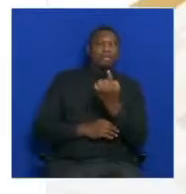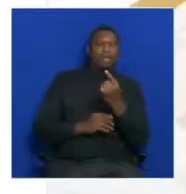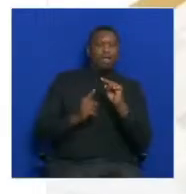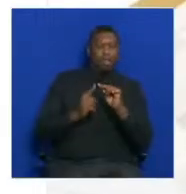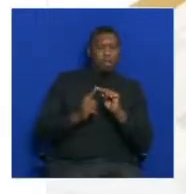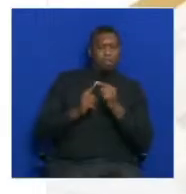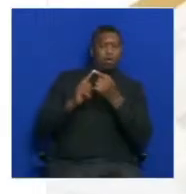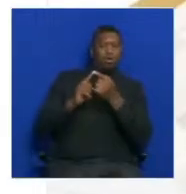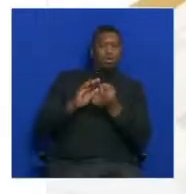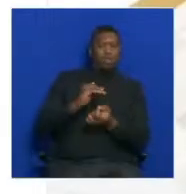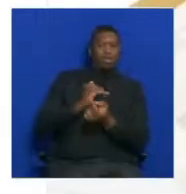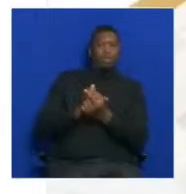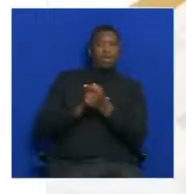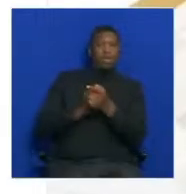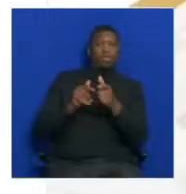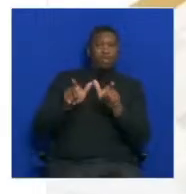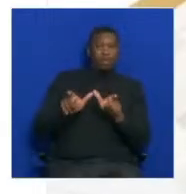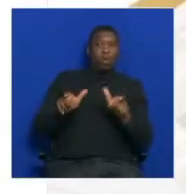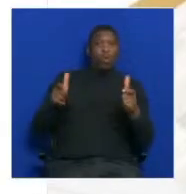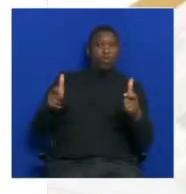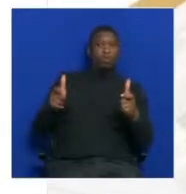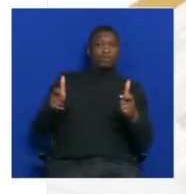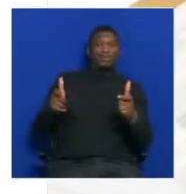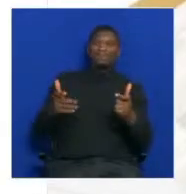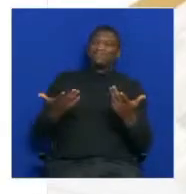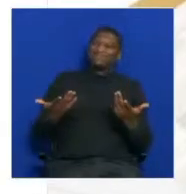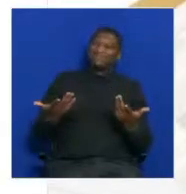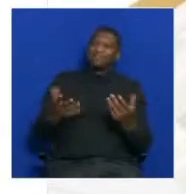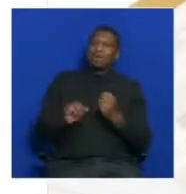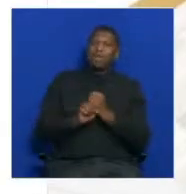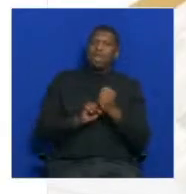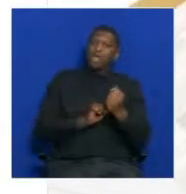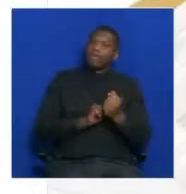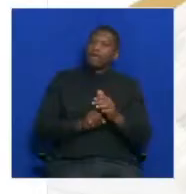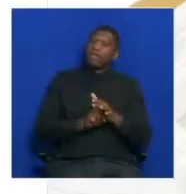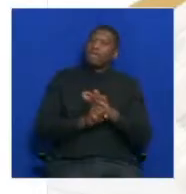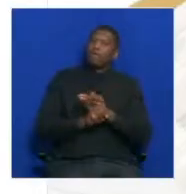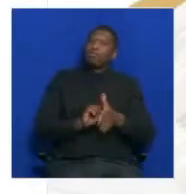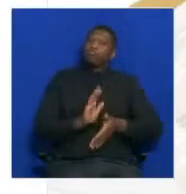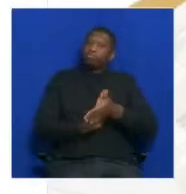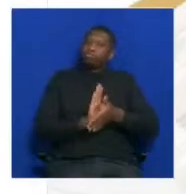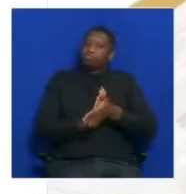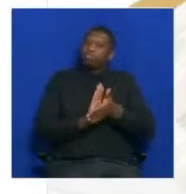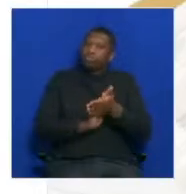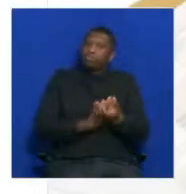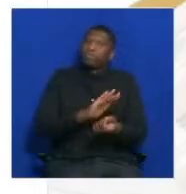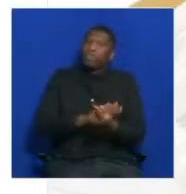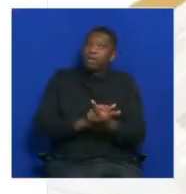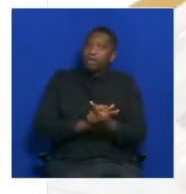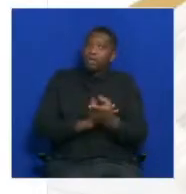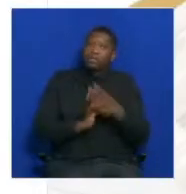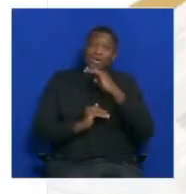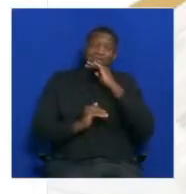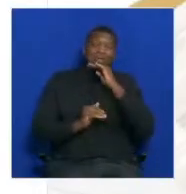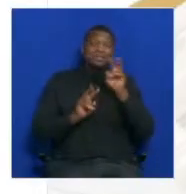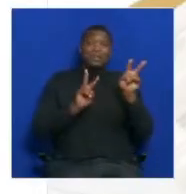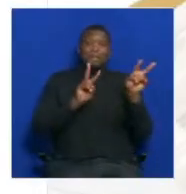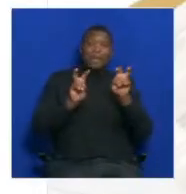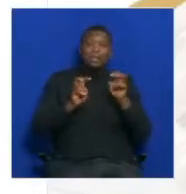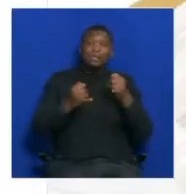committee were never fully operationalized. In practice, matters continued to be received